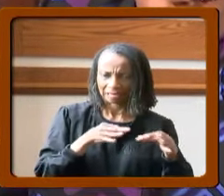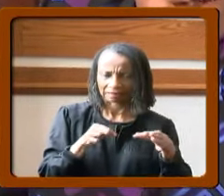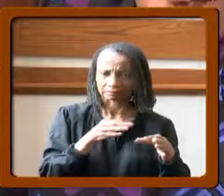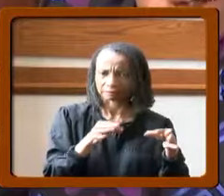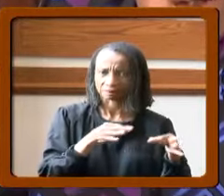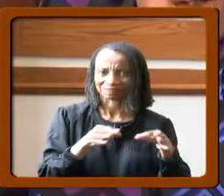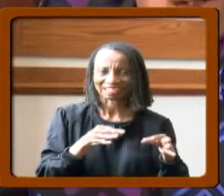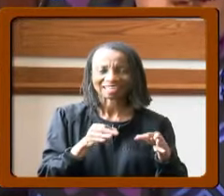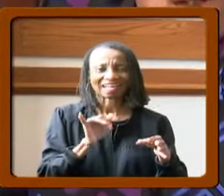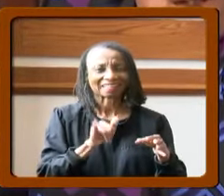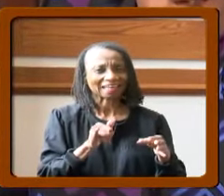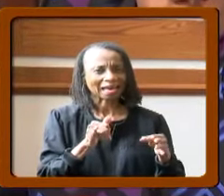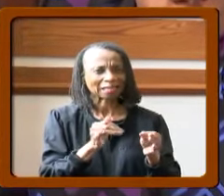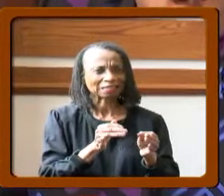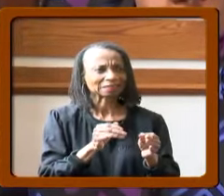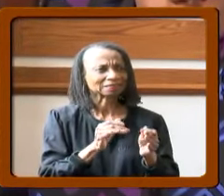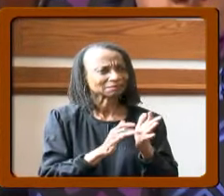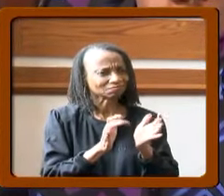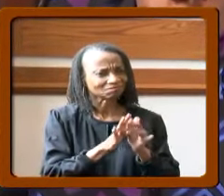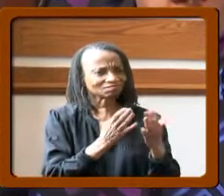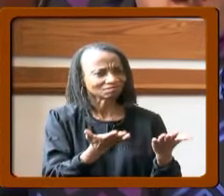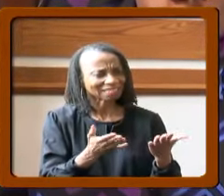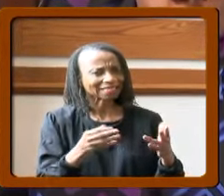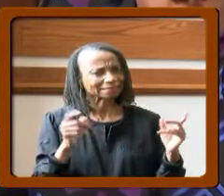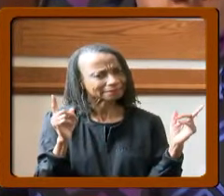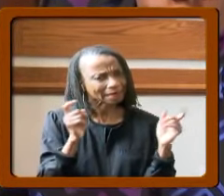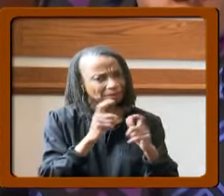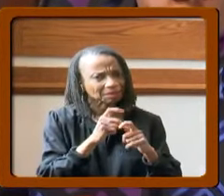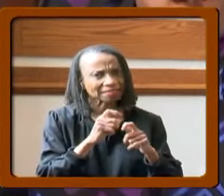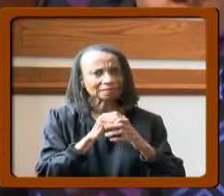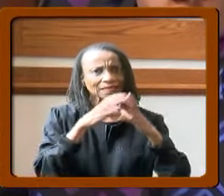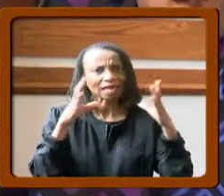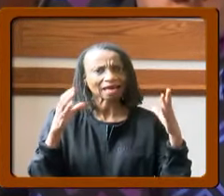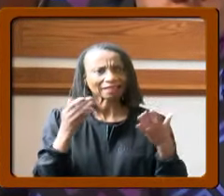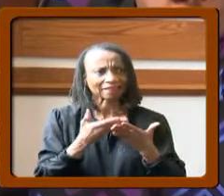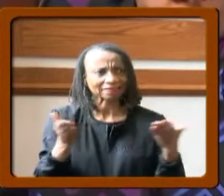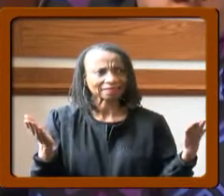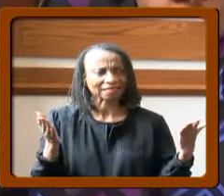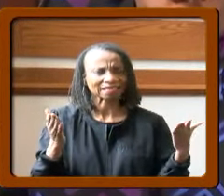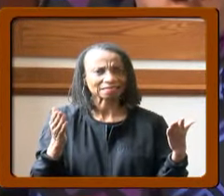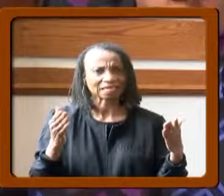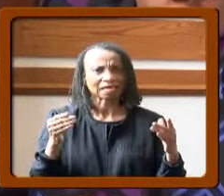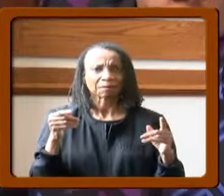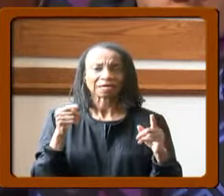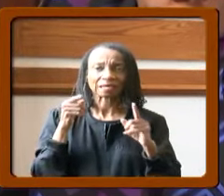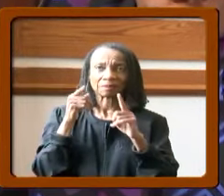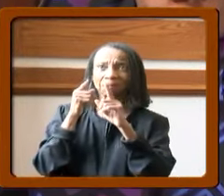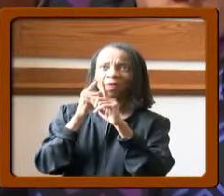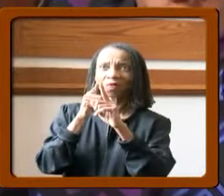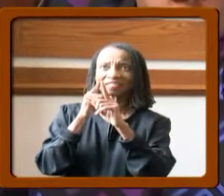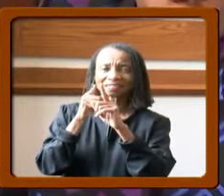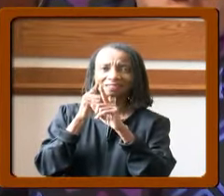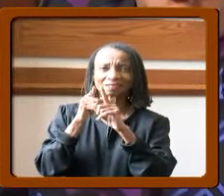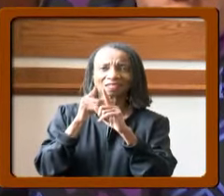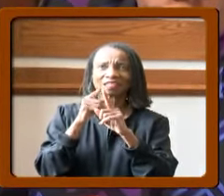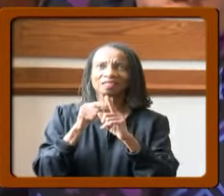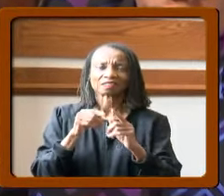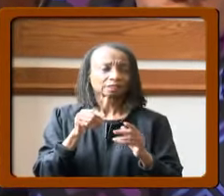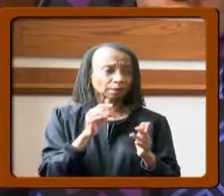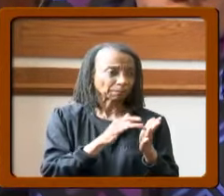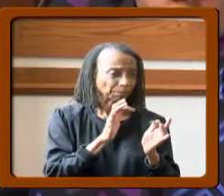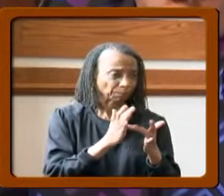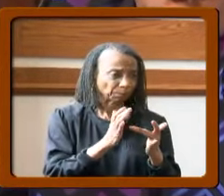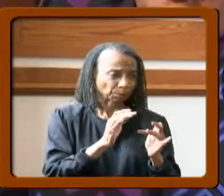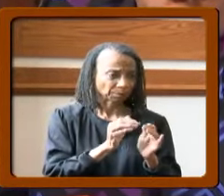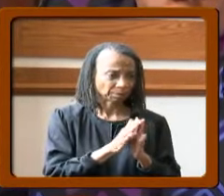The book is complicated. There are a lot of things in the book. The book points to the one who is life. The book is not life. It